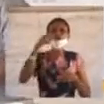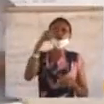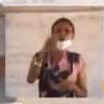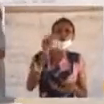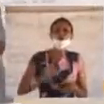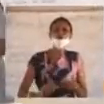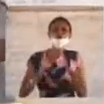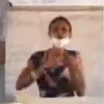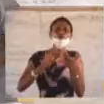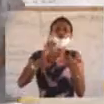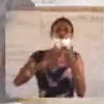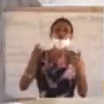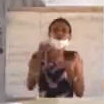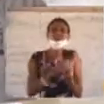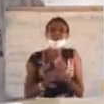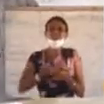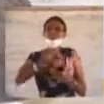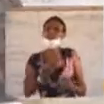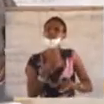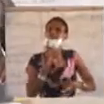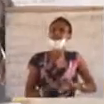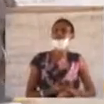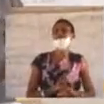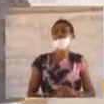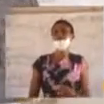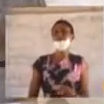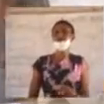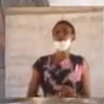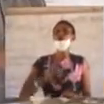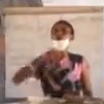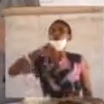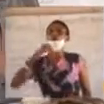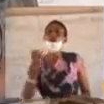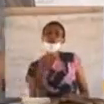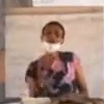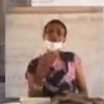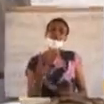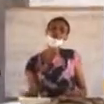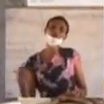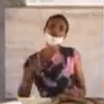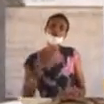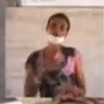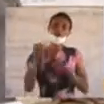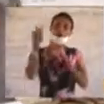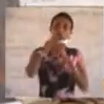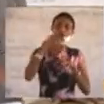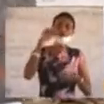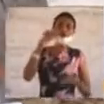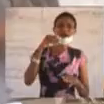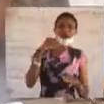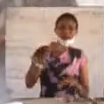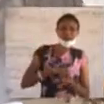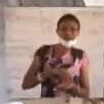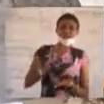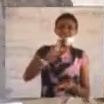That is self-medication. We need to look for medical experts to advise us on the